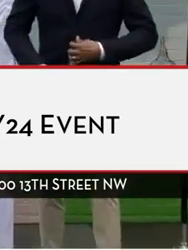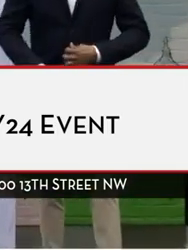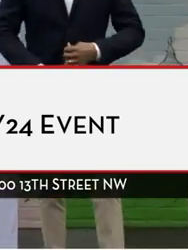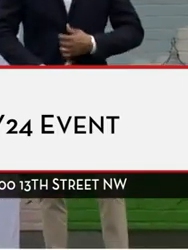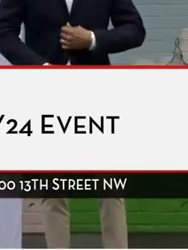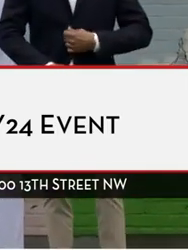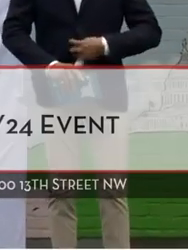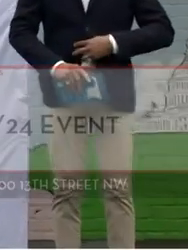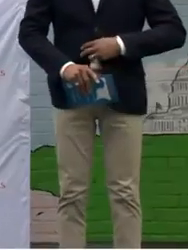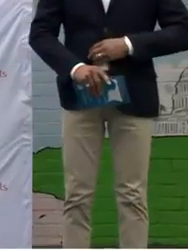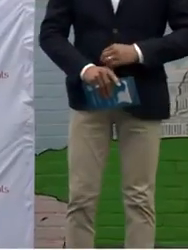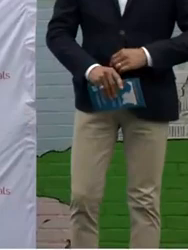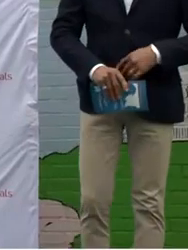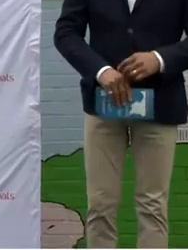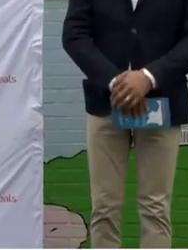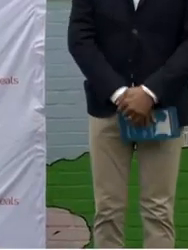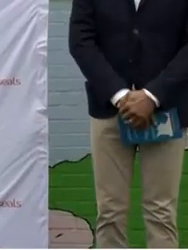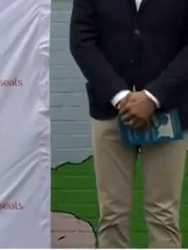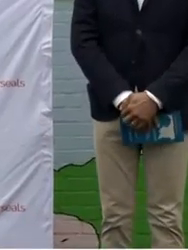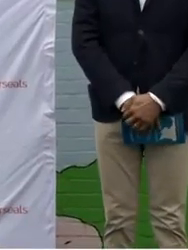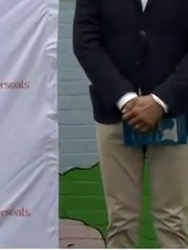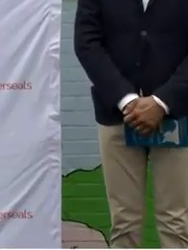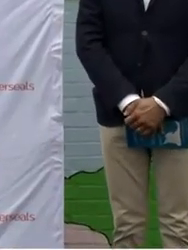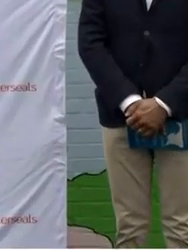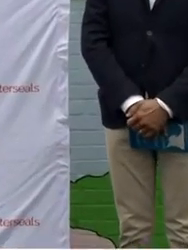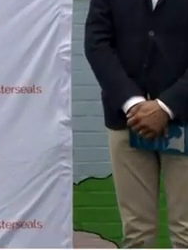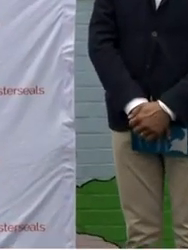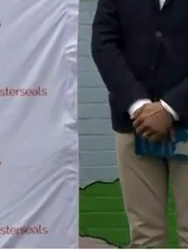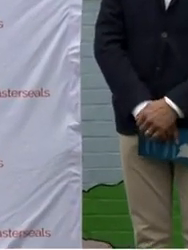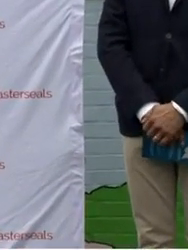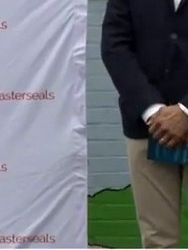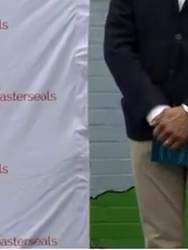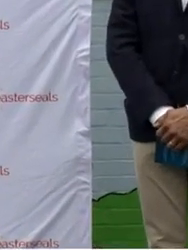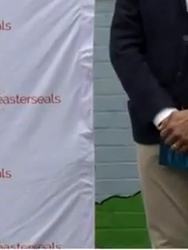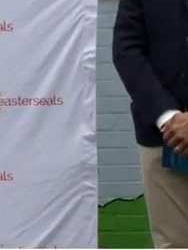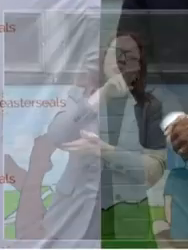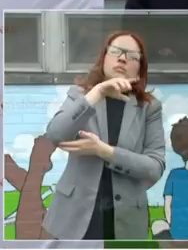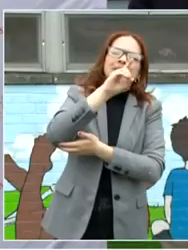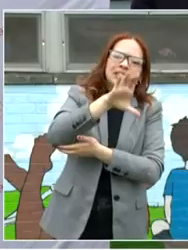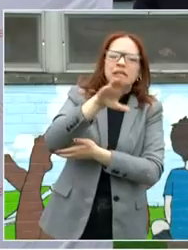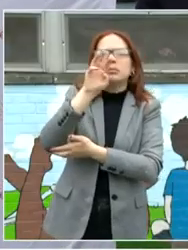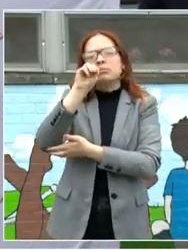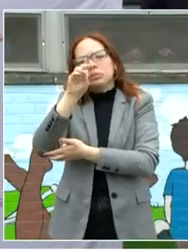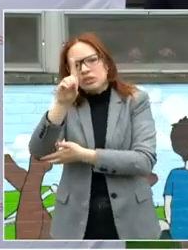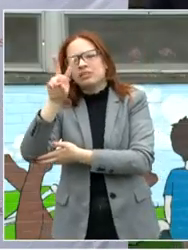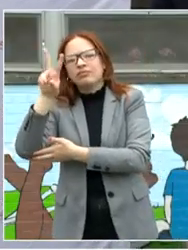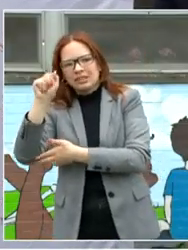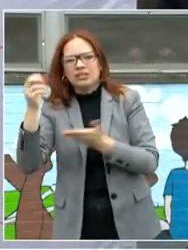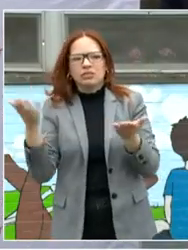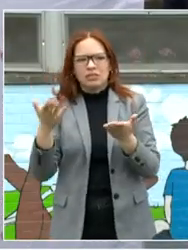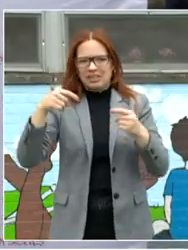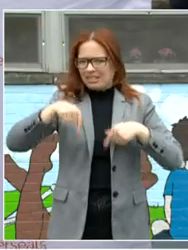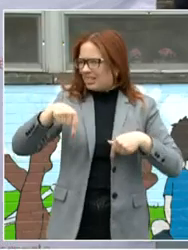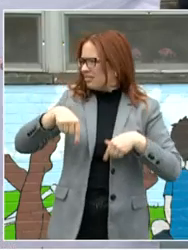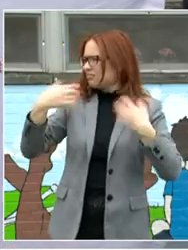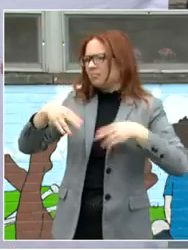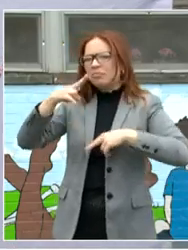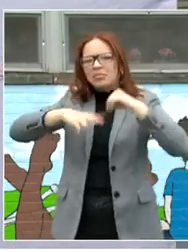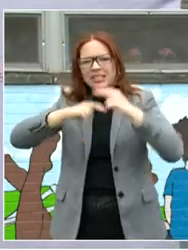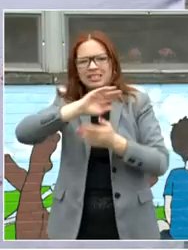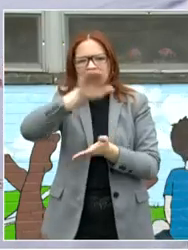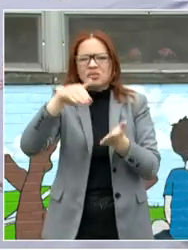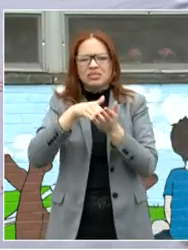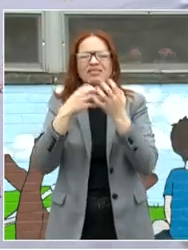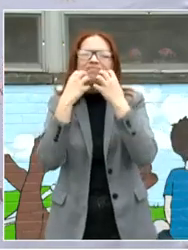Child Development Center of Easter Seals. This center holds a very special place in the heart of Easter Seals because it was